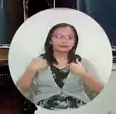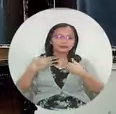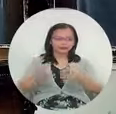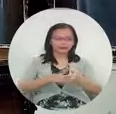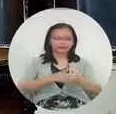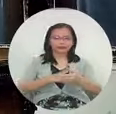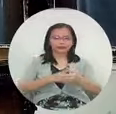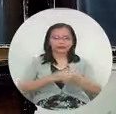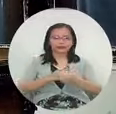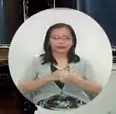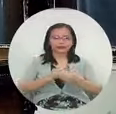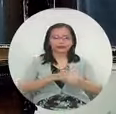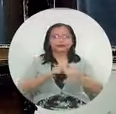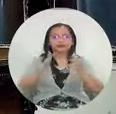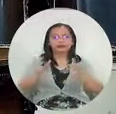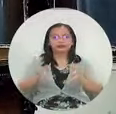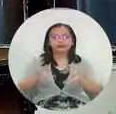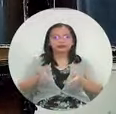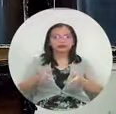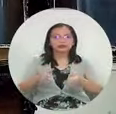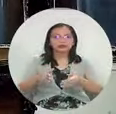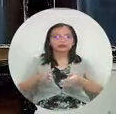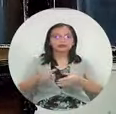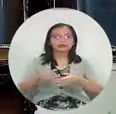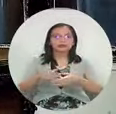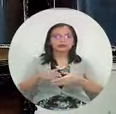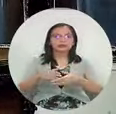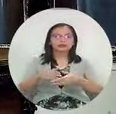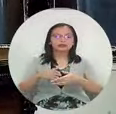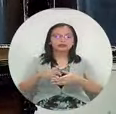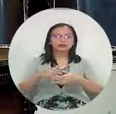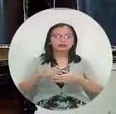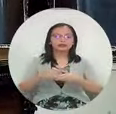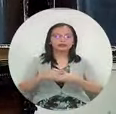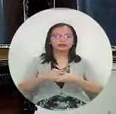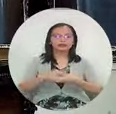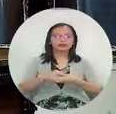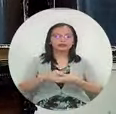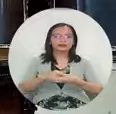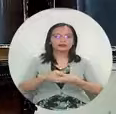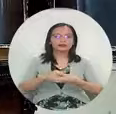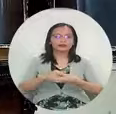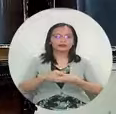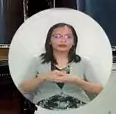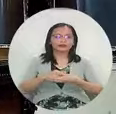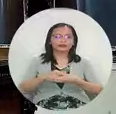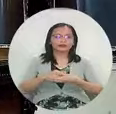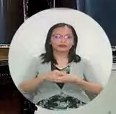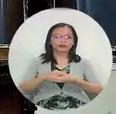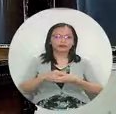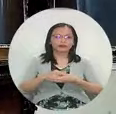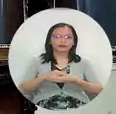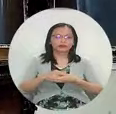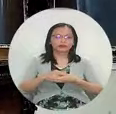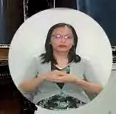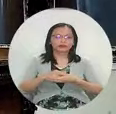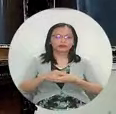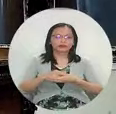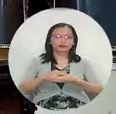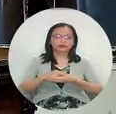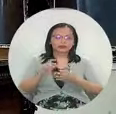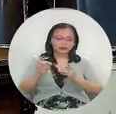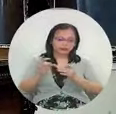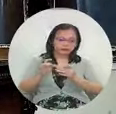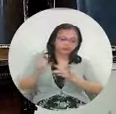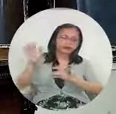concert pianist. He went to Lambarine, Africa, and might have a very isolated part of Africa that he